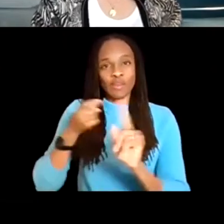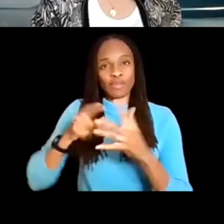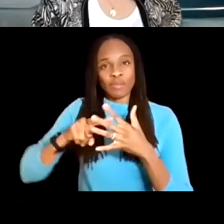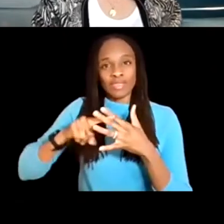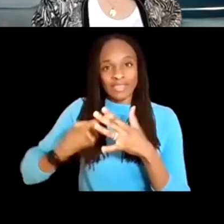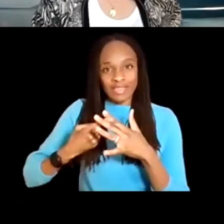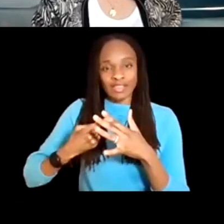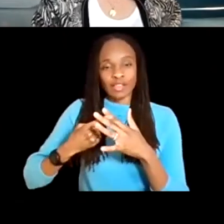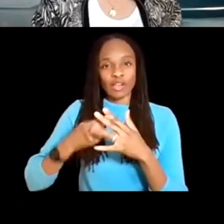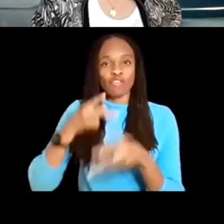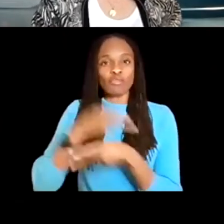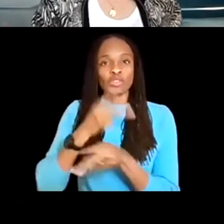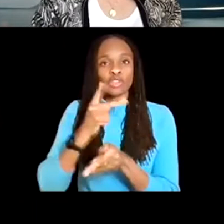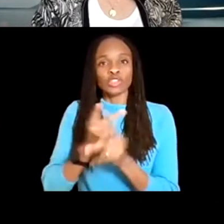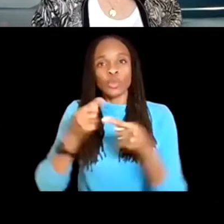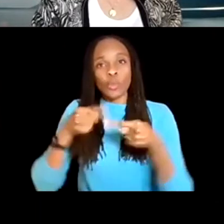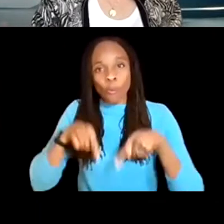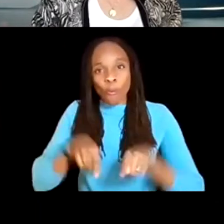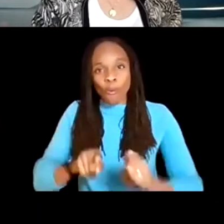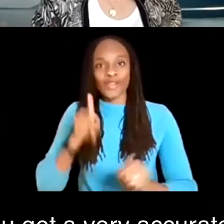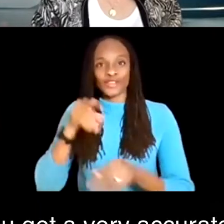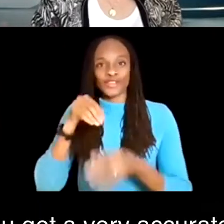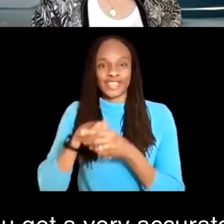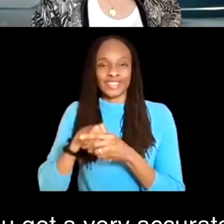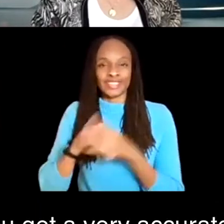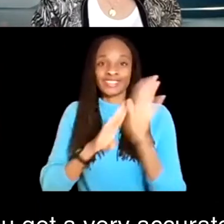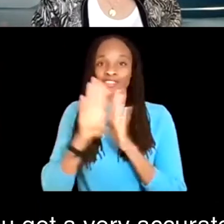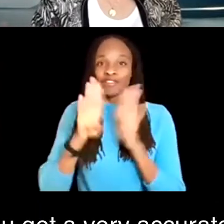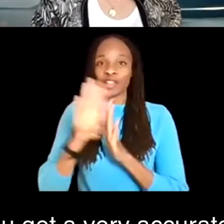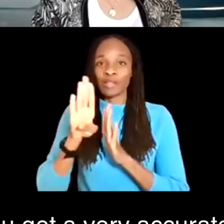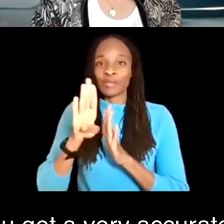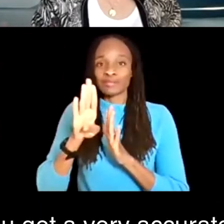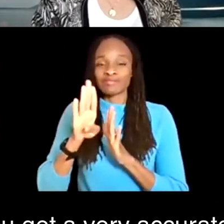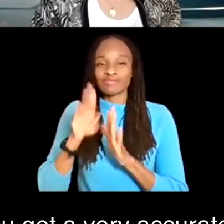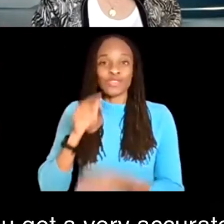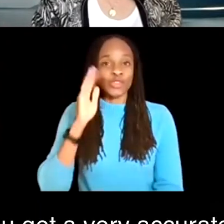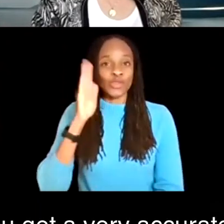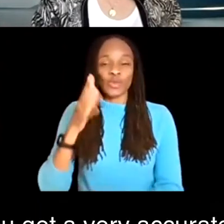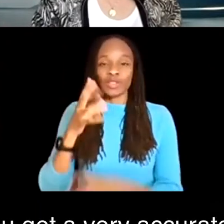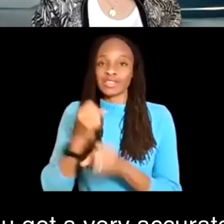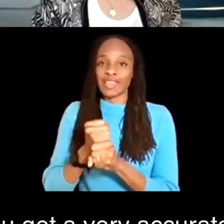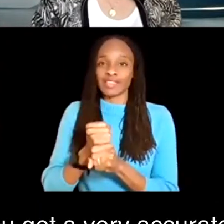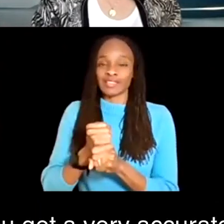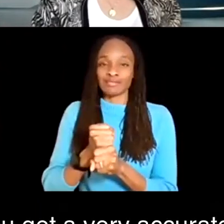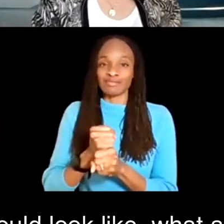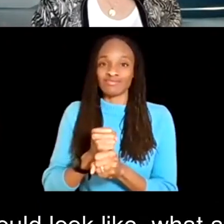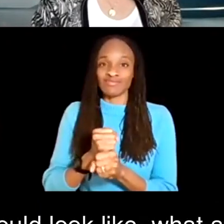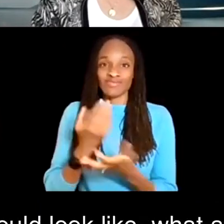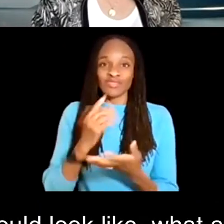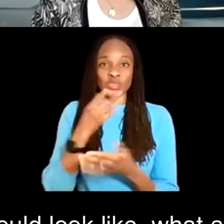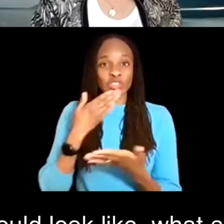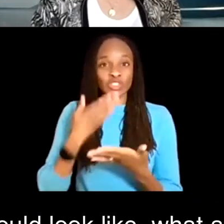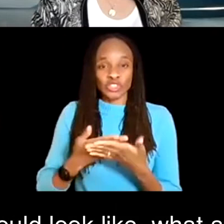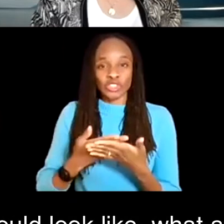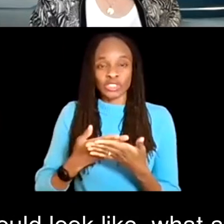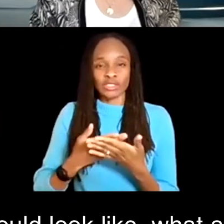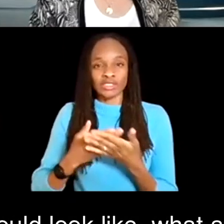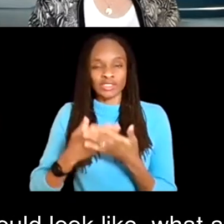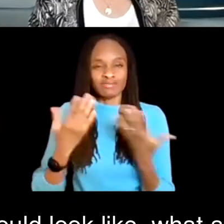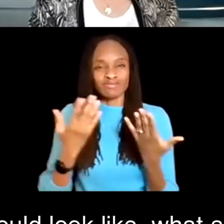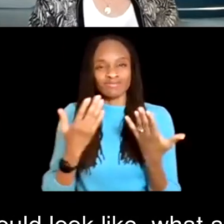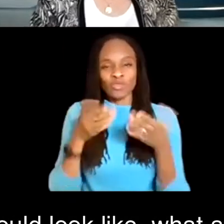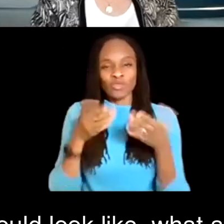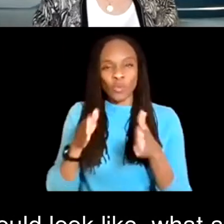production, while you're in development, you get a very accurate layout of what a schedule could look like, what a